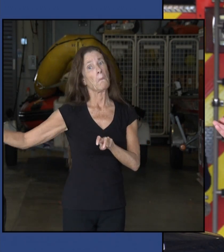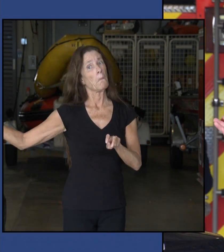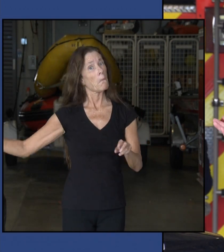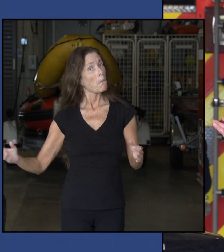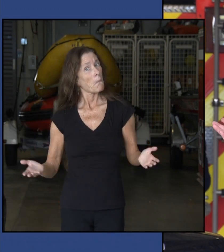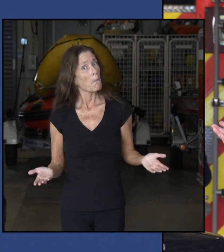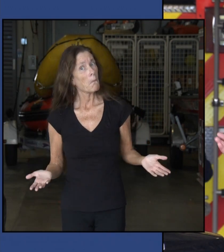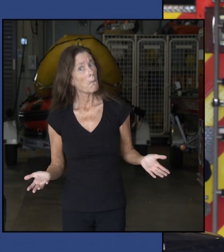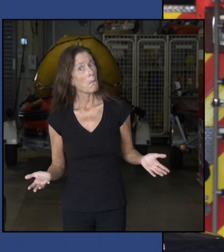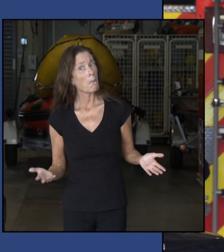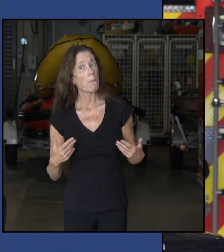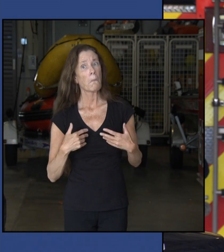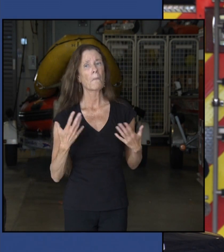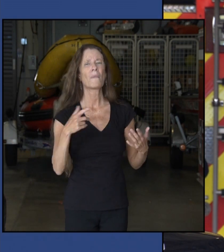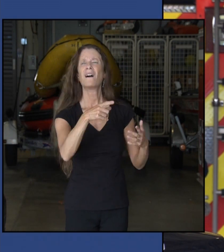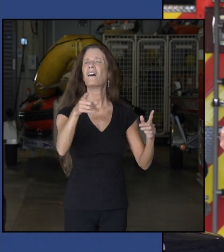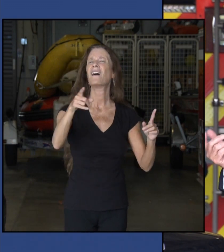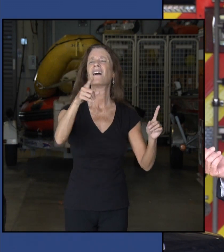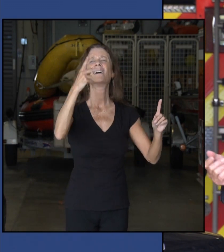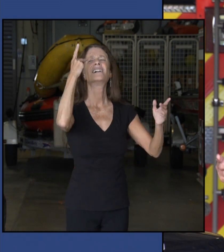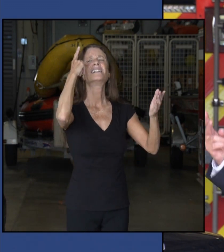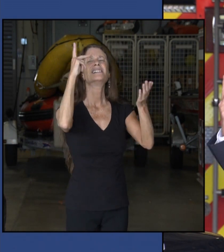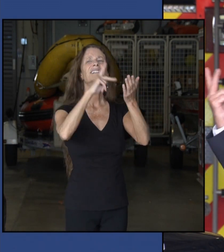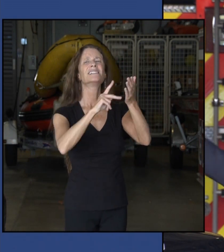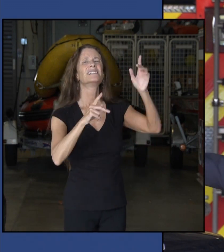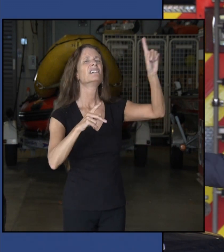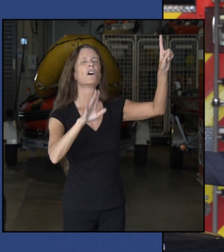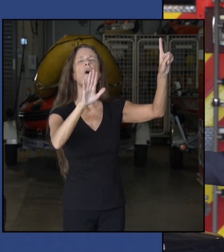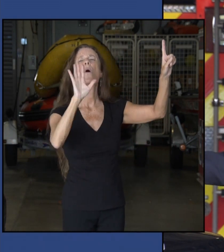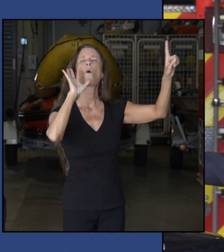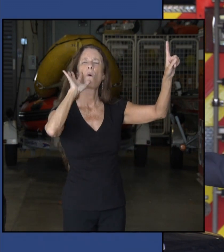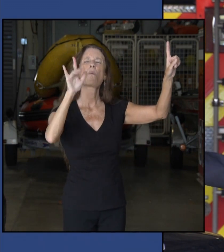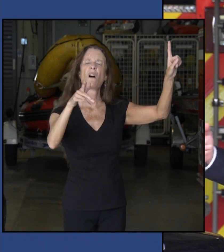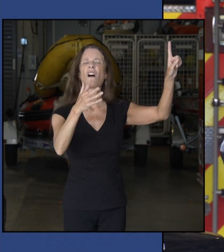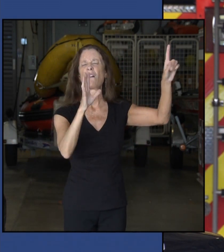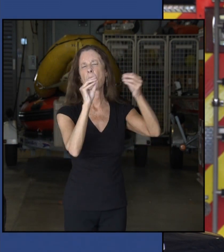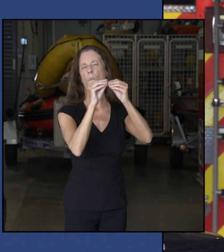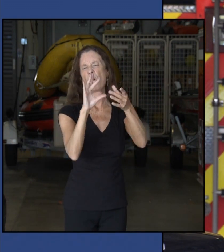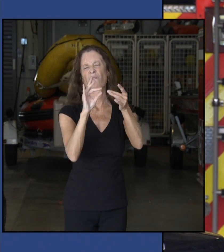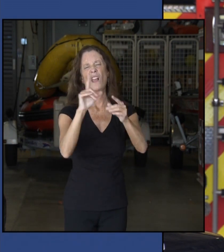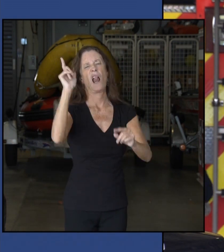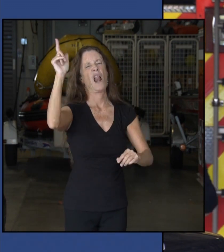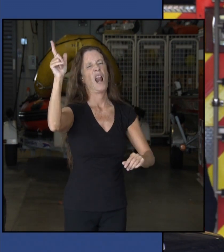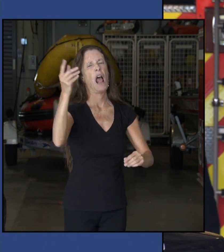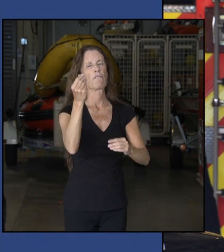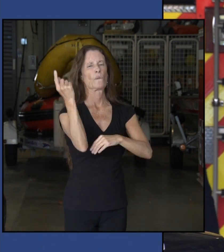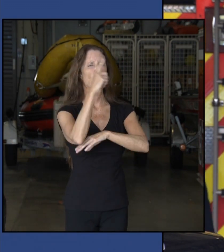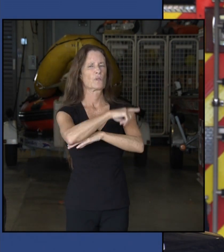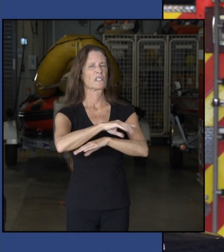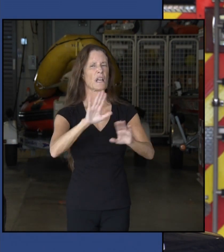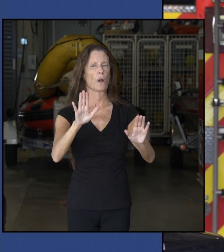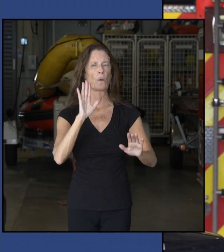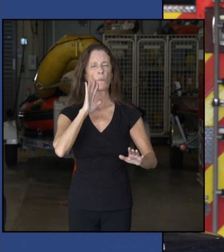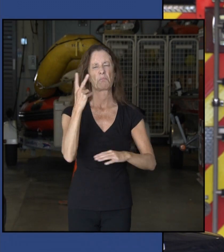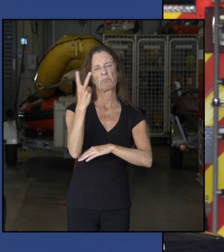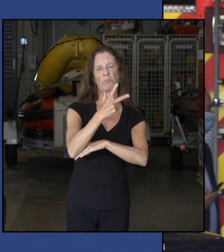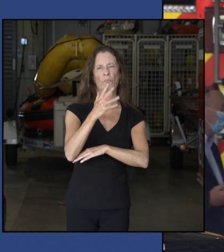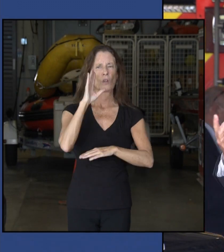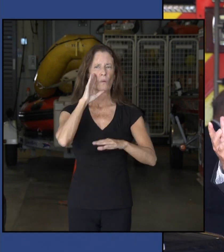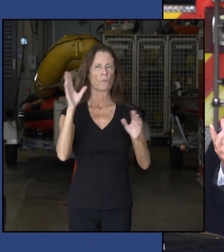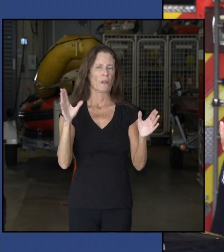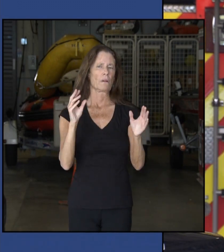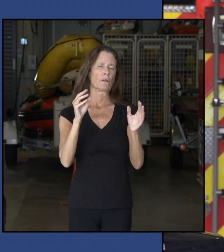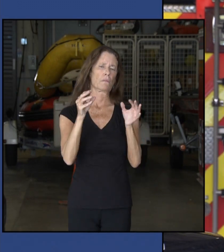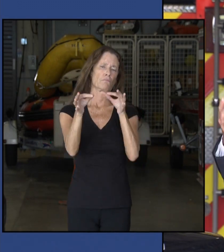yet. We'll have more information for you in 2 days, sir. You heard it from Secretary Levine. In 2 more days, we'll have more formal guidelines. This